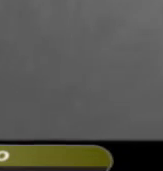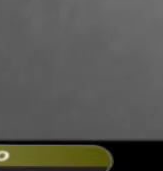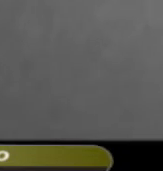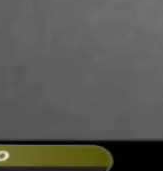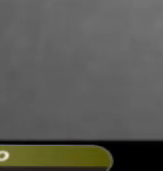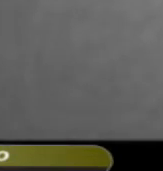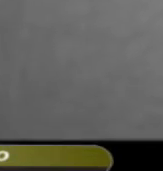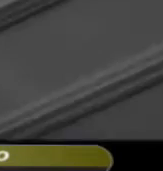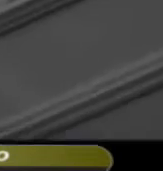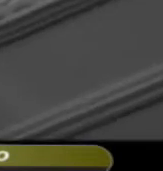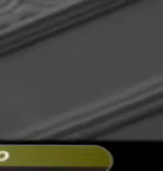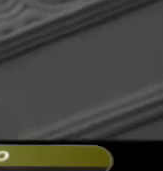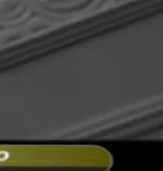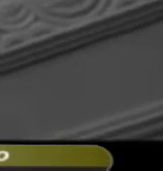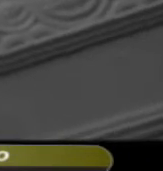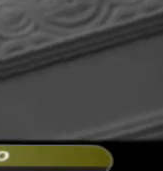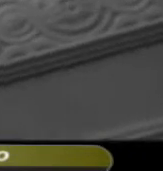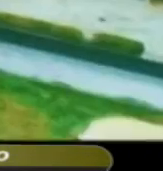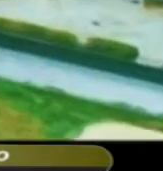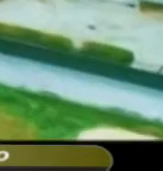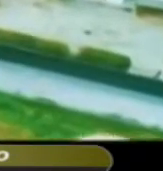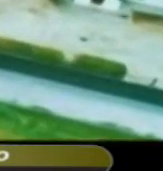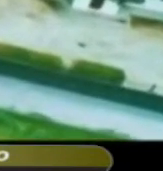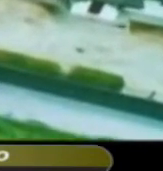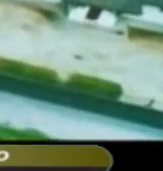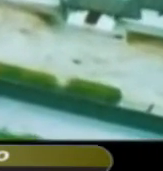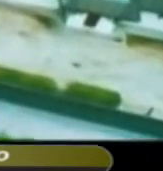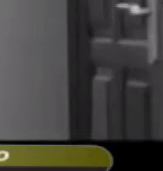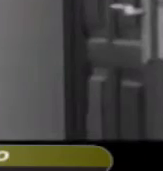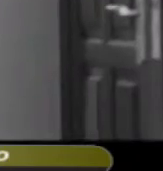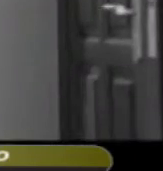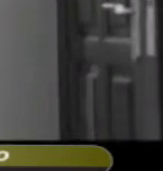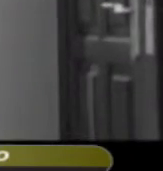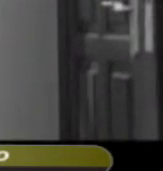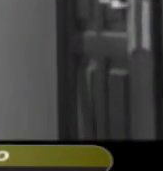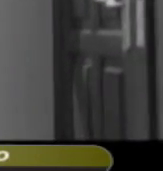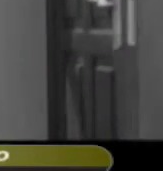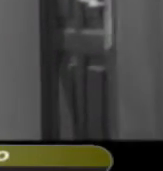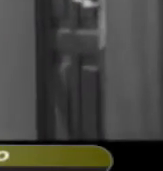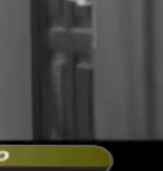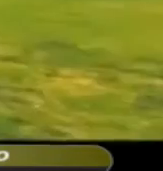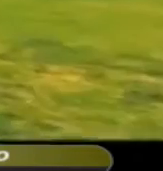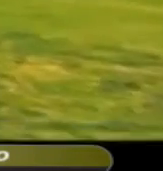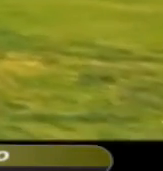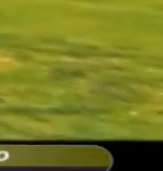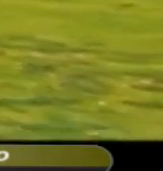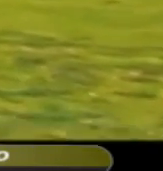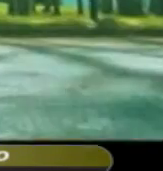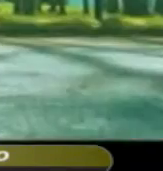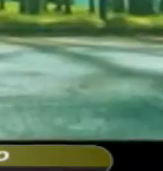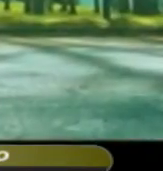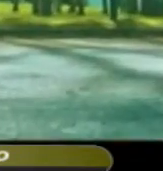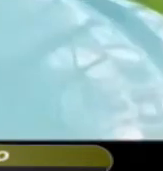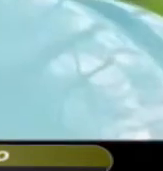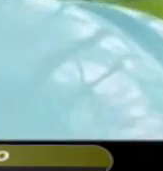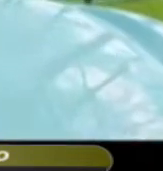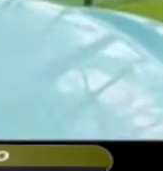moody weekend. Call me anytime you can come over. Take it easy, don't